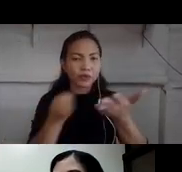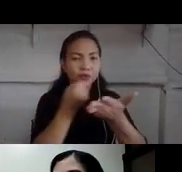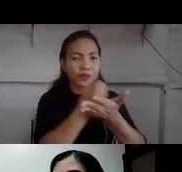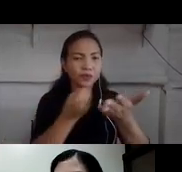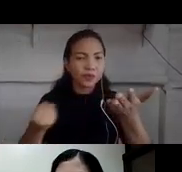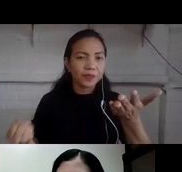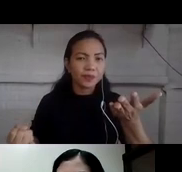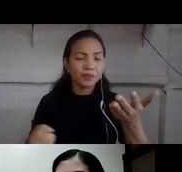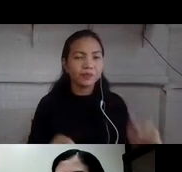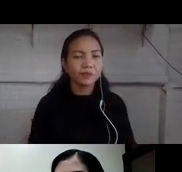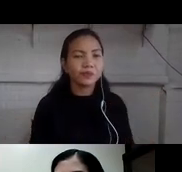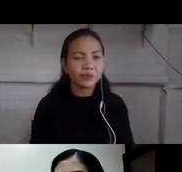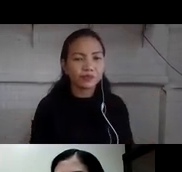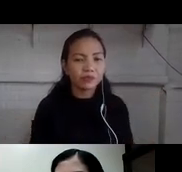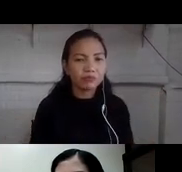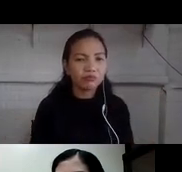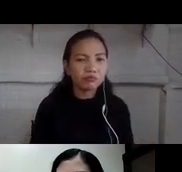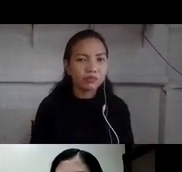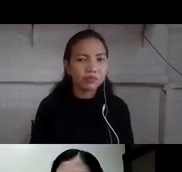I'll make it 2000.